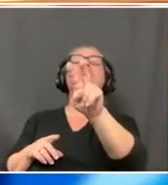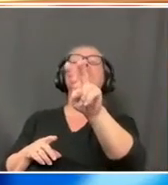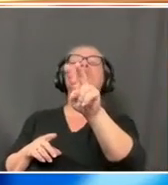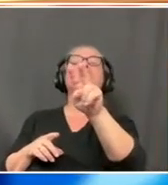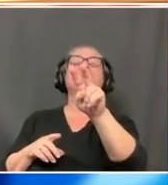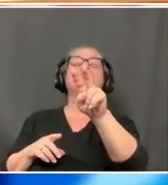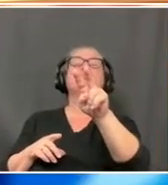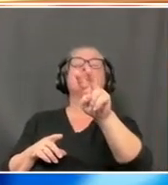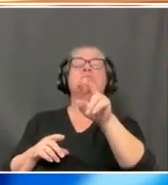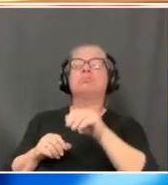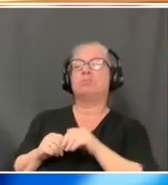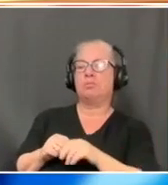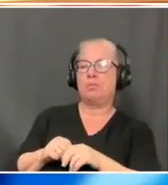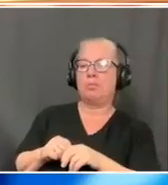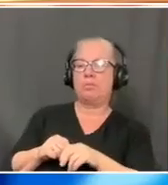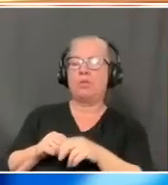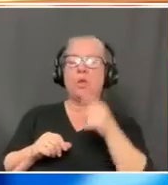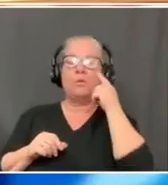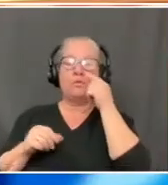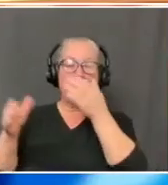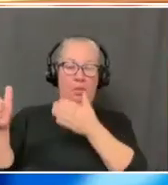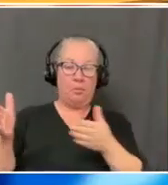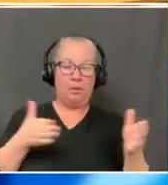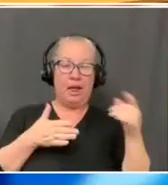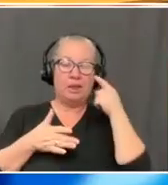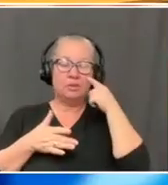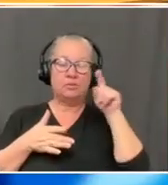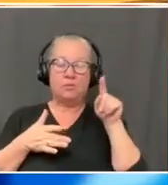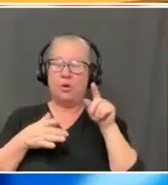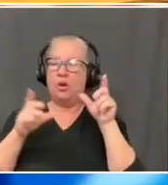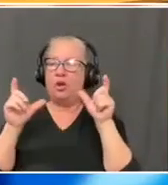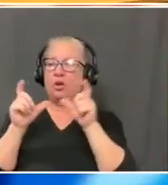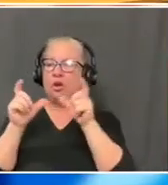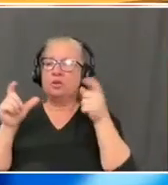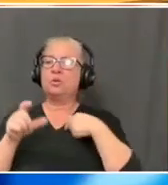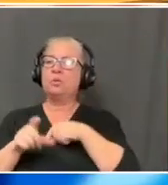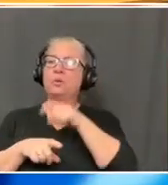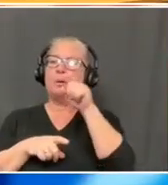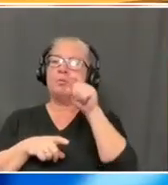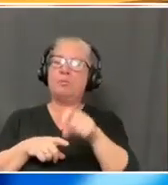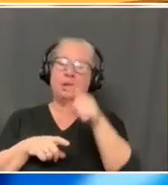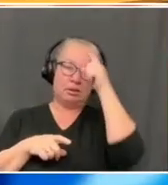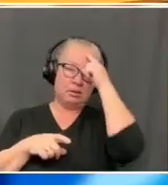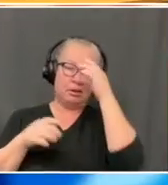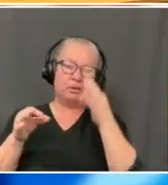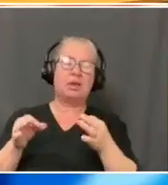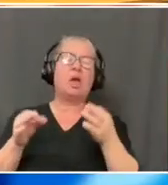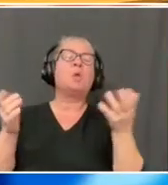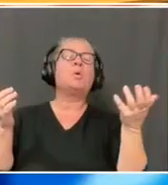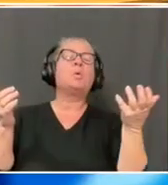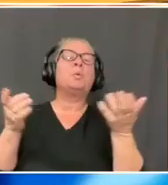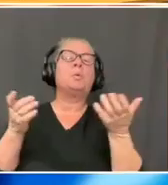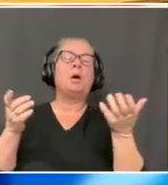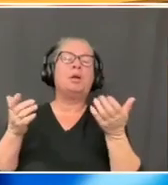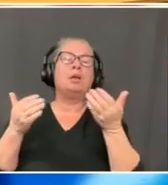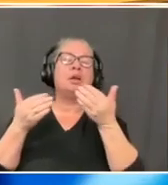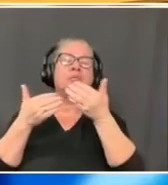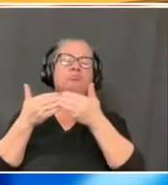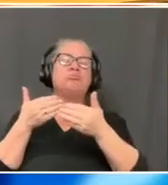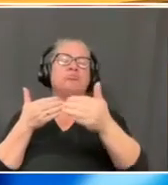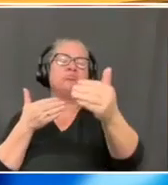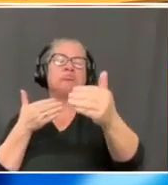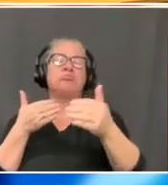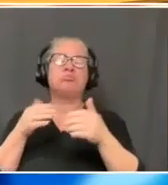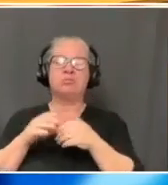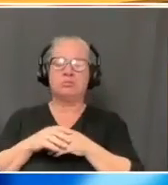for any contracts. Carla, we must decide what is in advance. What does that mean, in